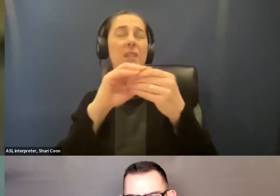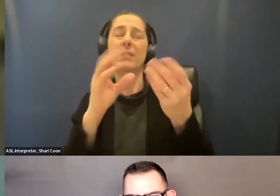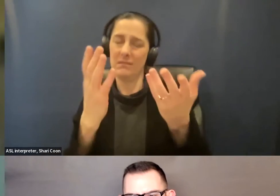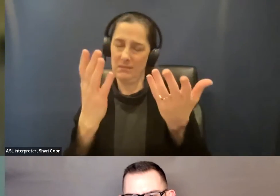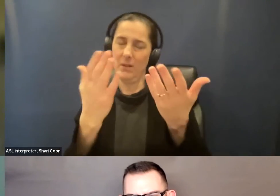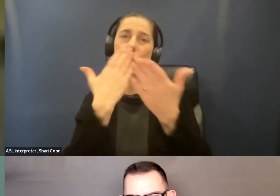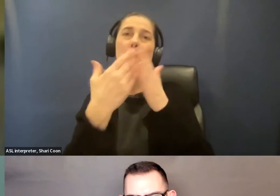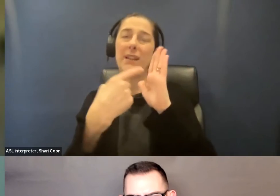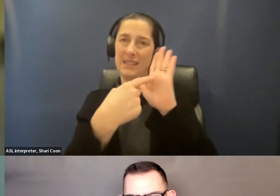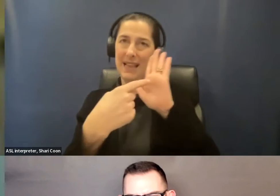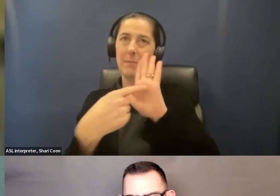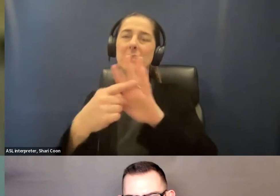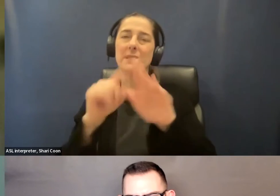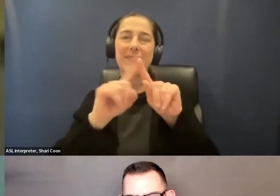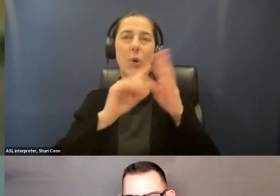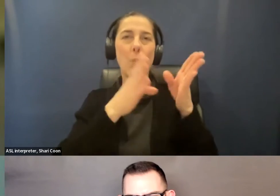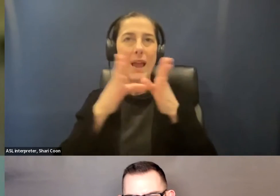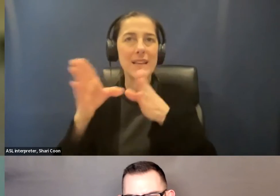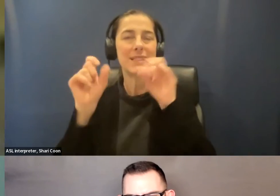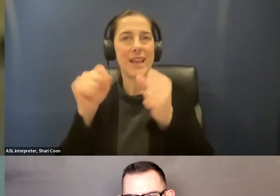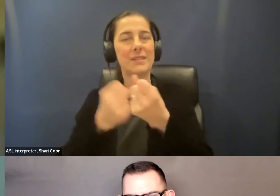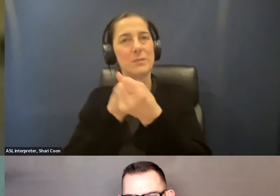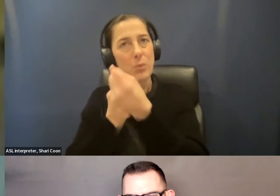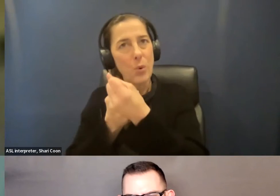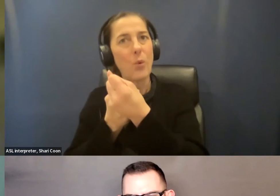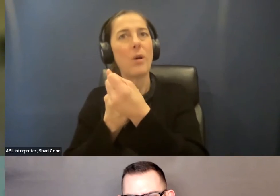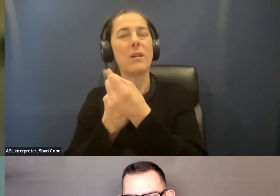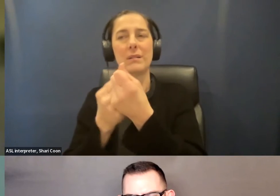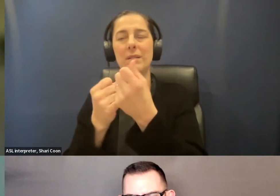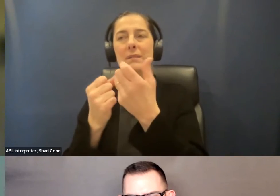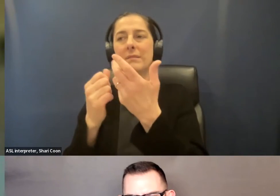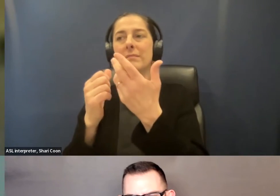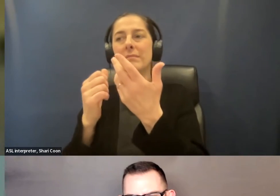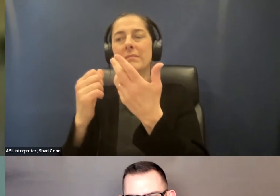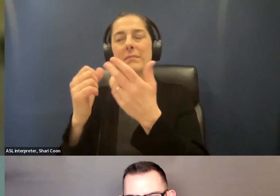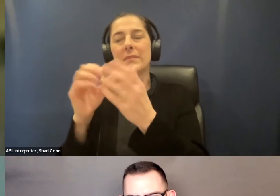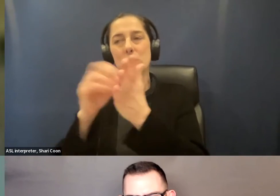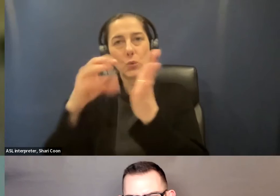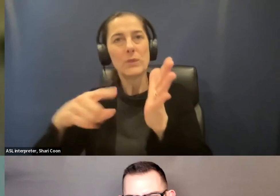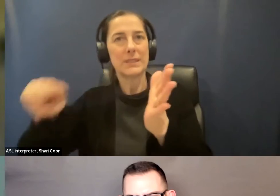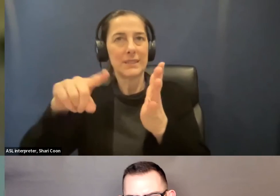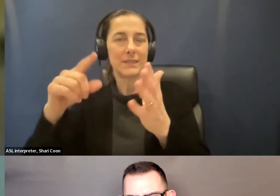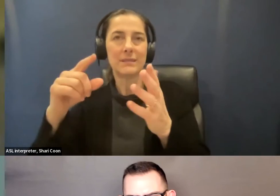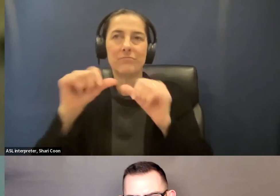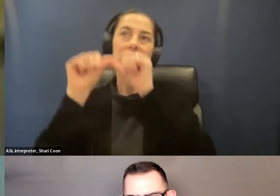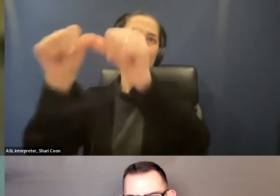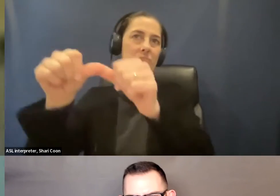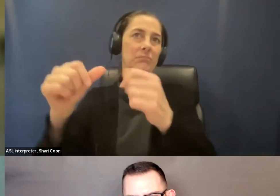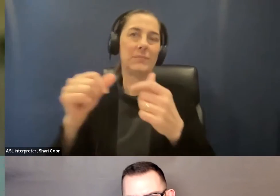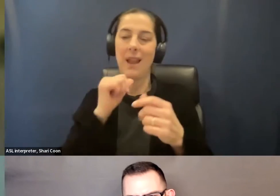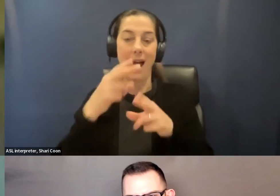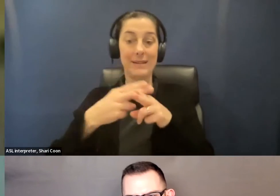inclusive ways to support, in a consistent way, just not now, but,